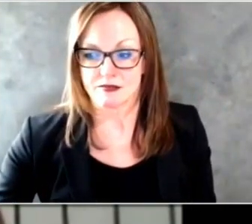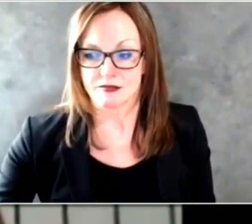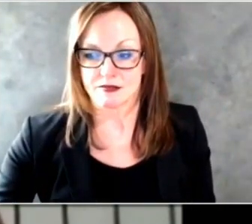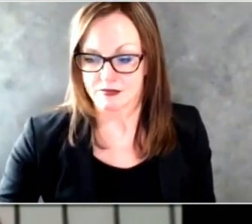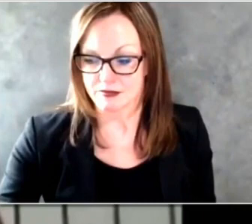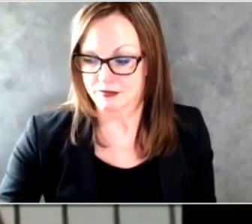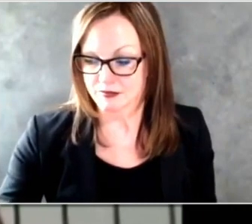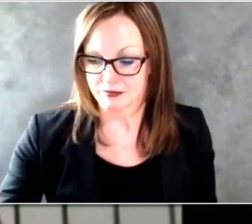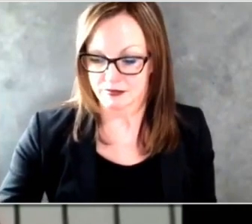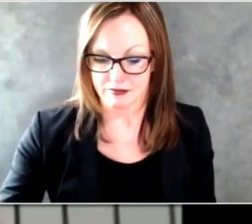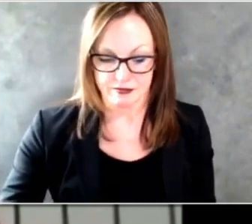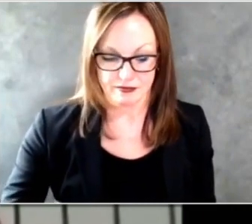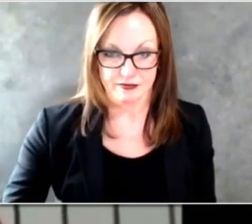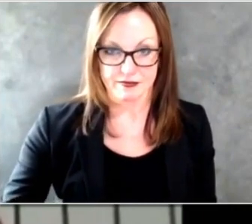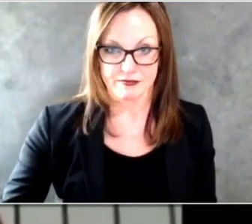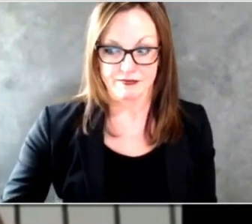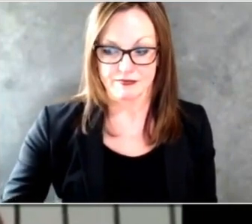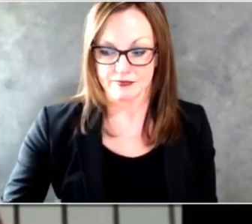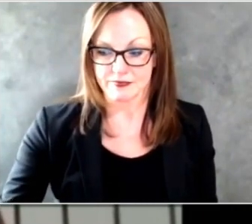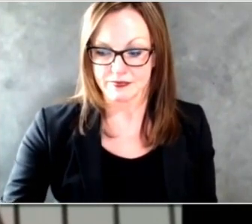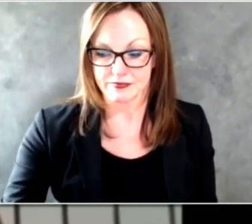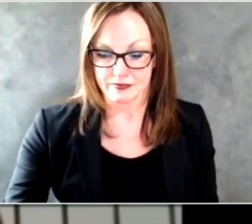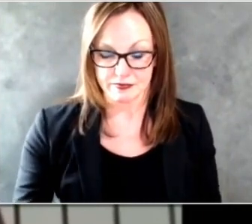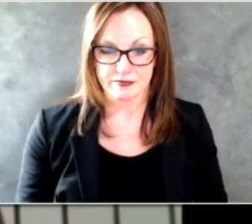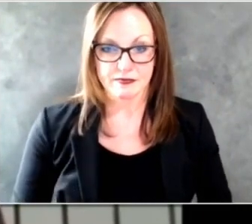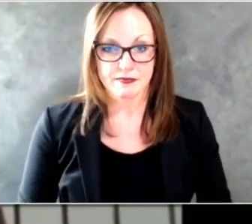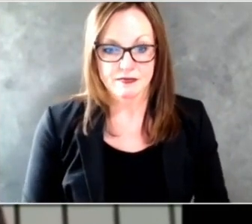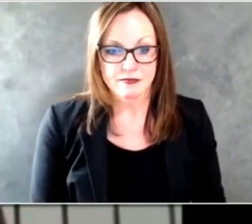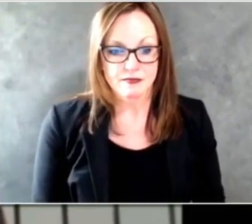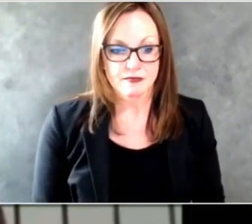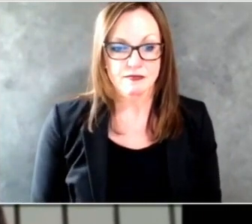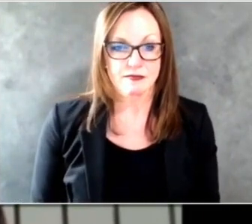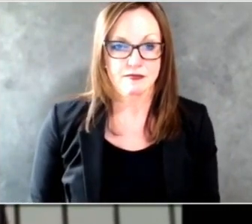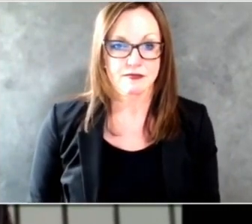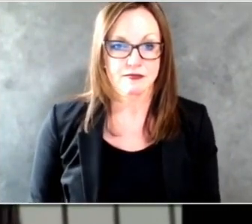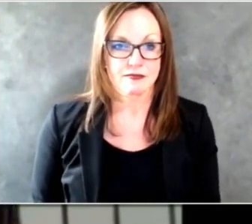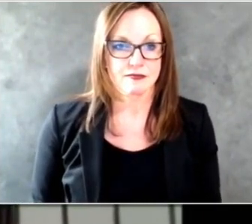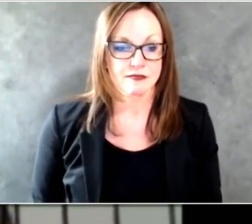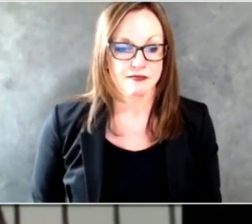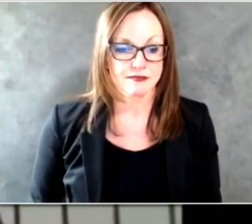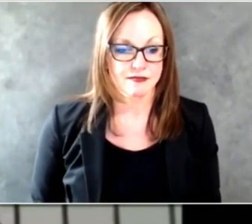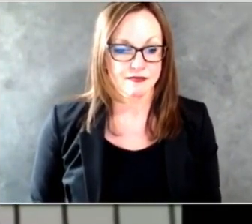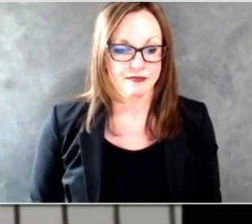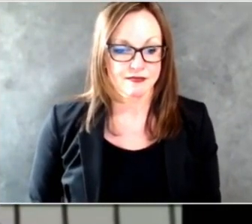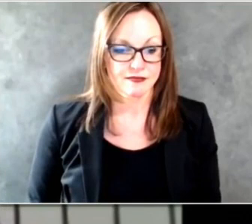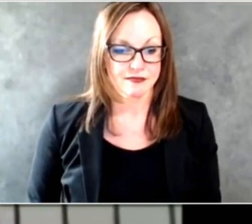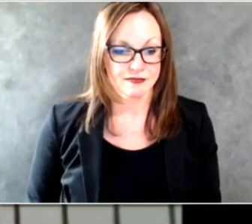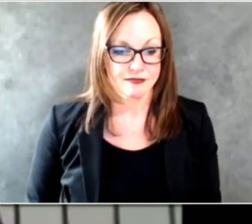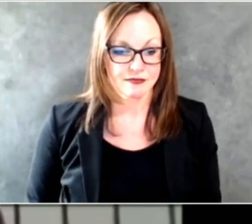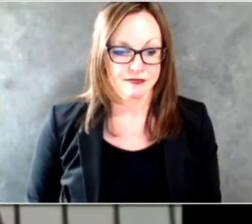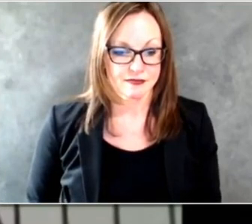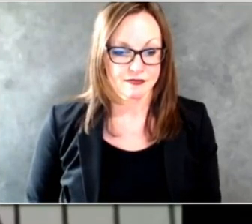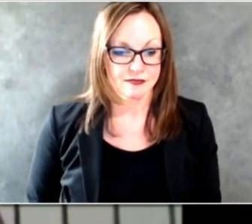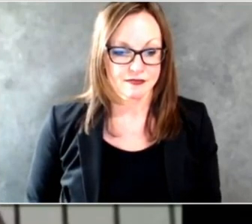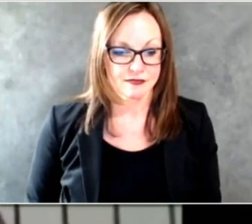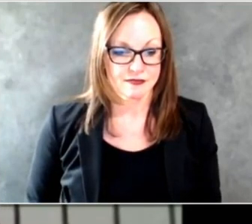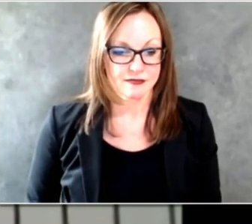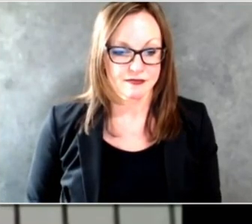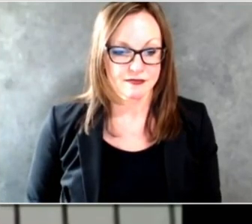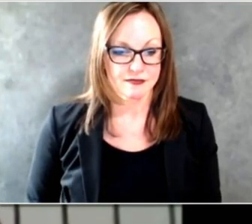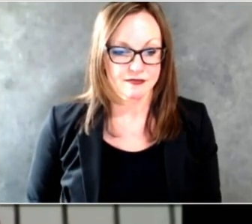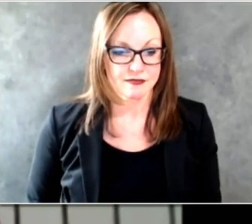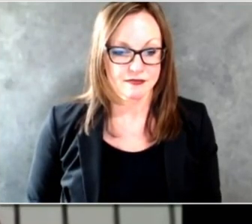and teachers as safe as they can throughout this is really the goal. We will